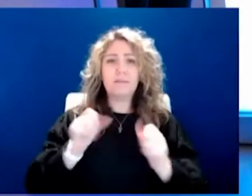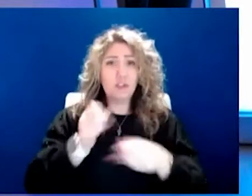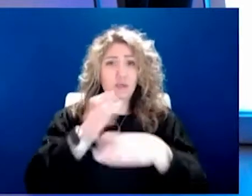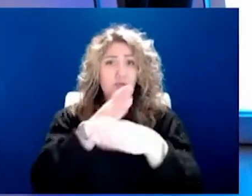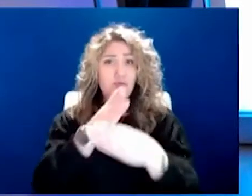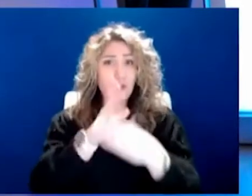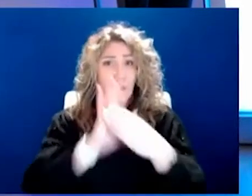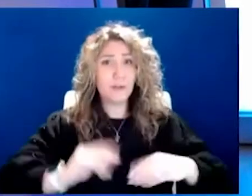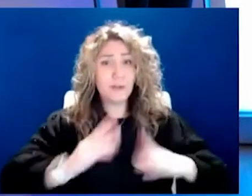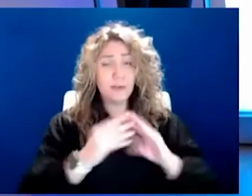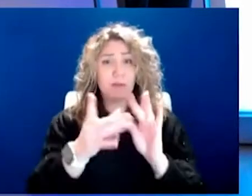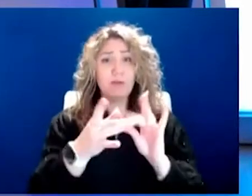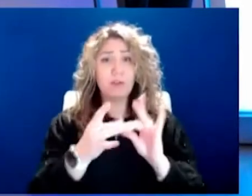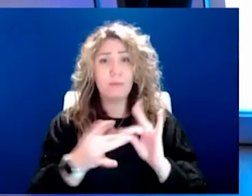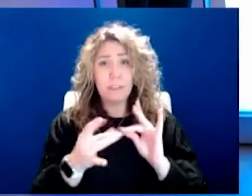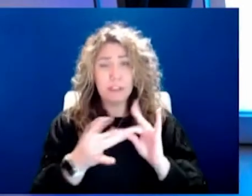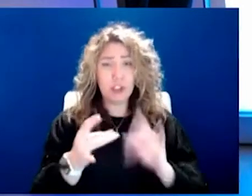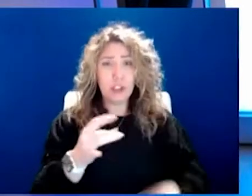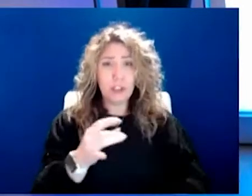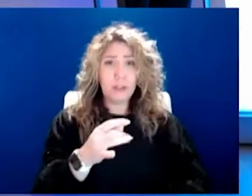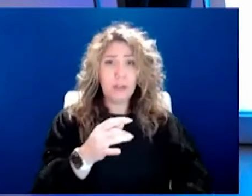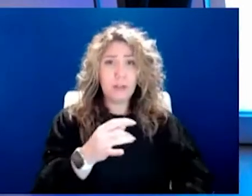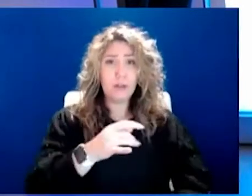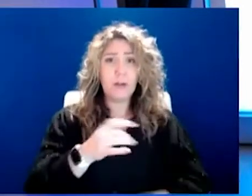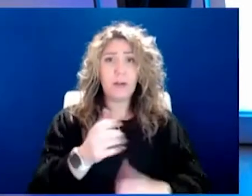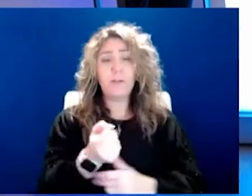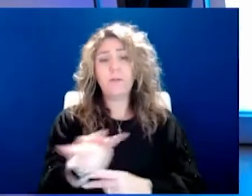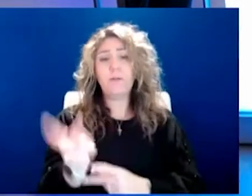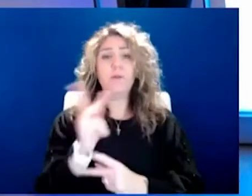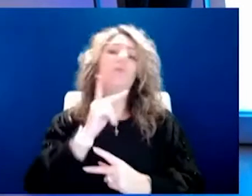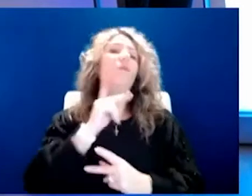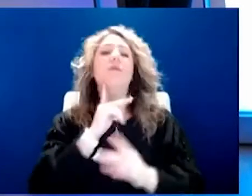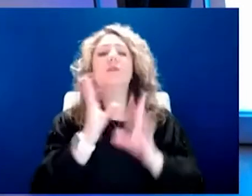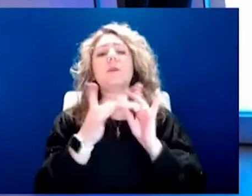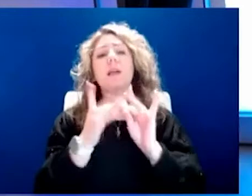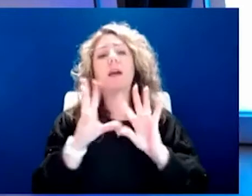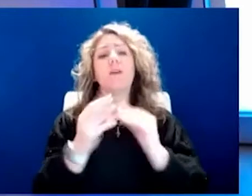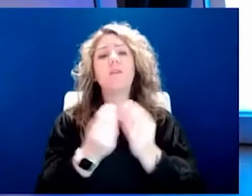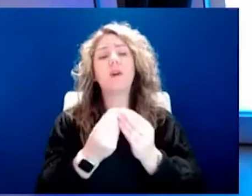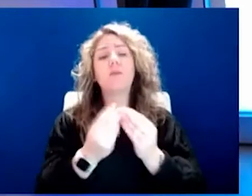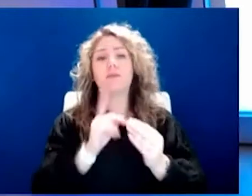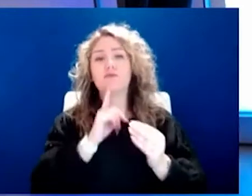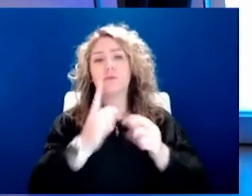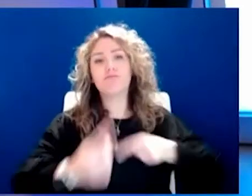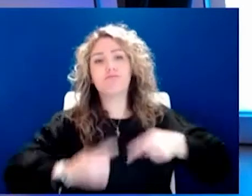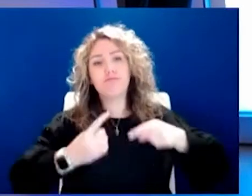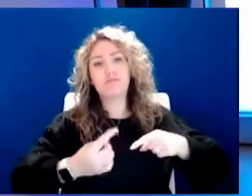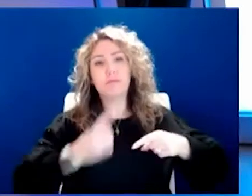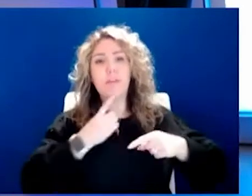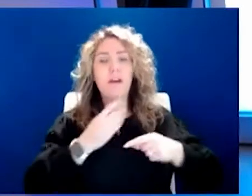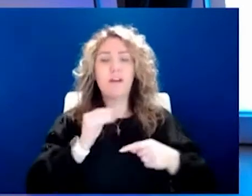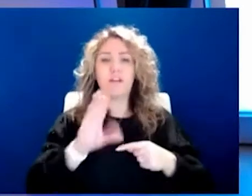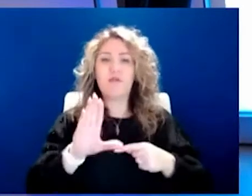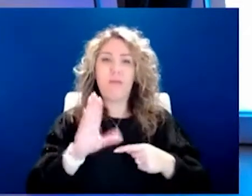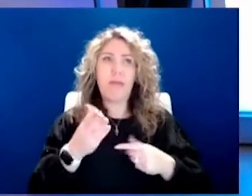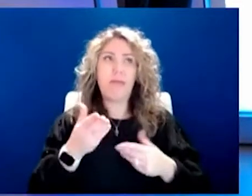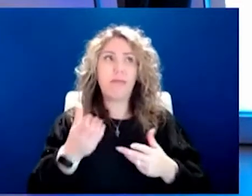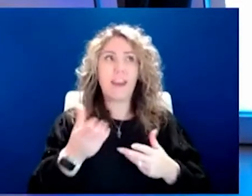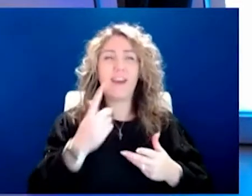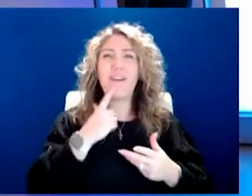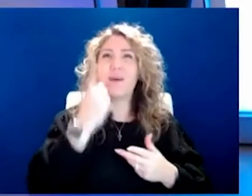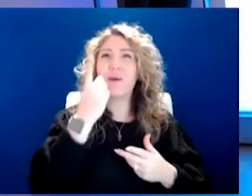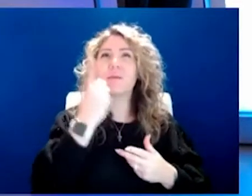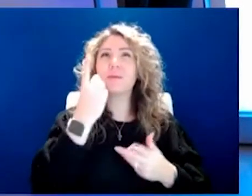couple to me about families that are having a really difficult time, and you're really there. I always think of